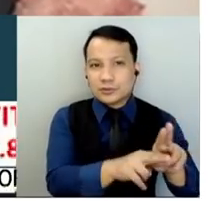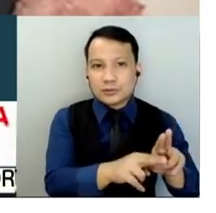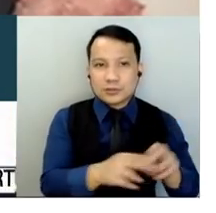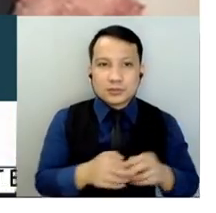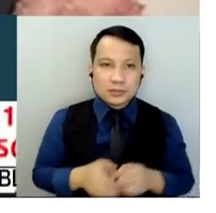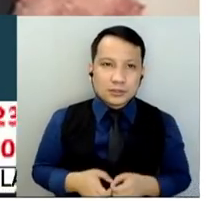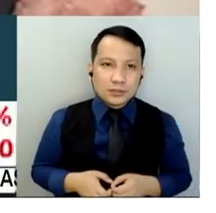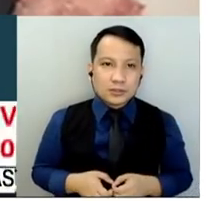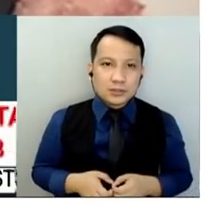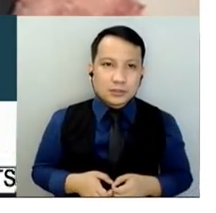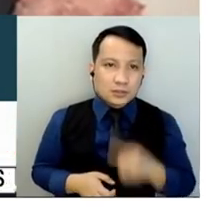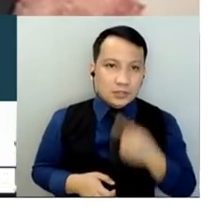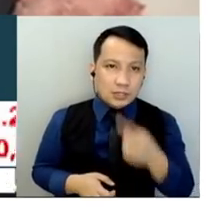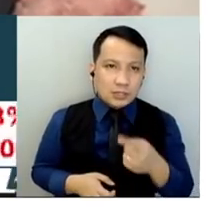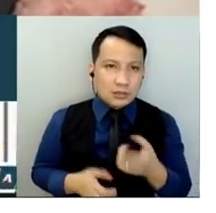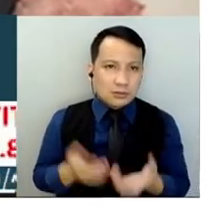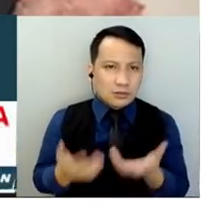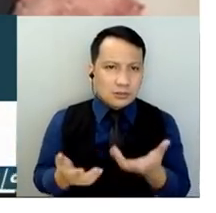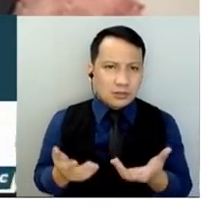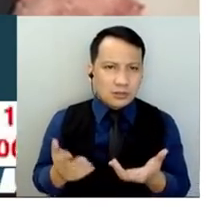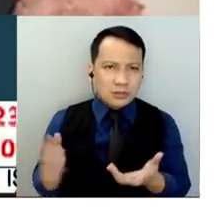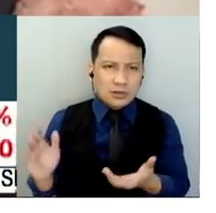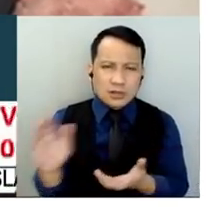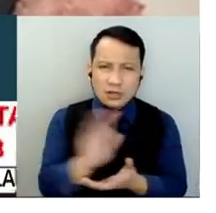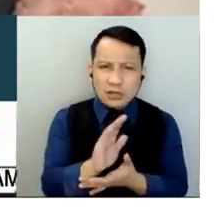As we know,